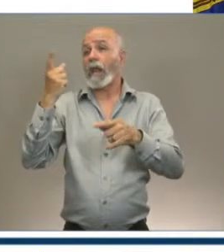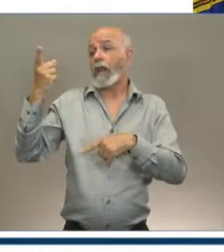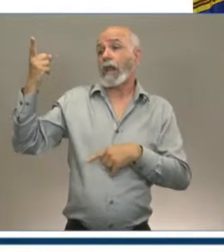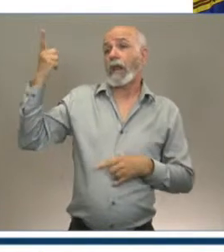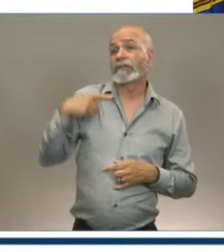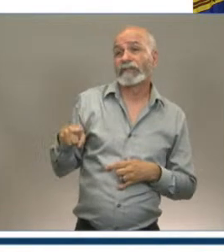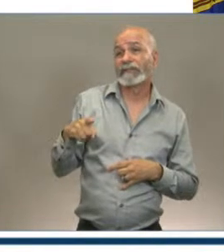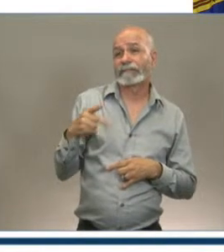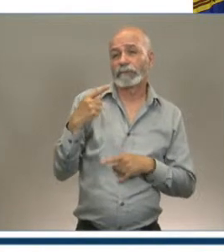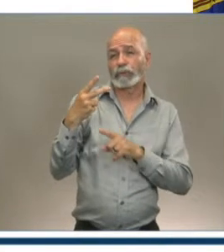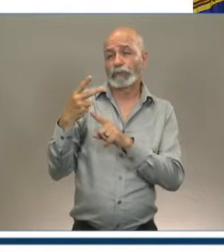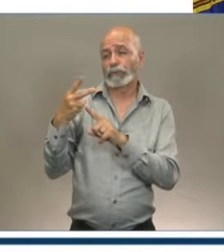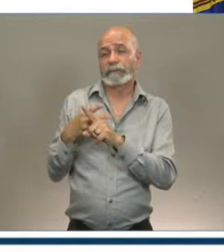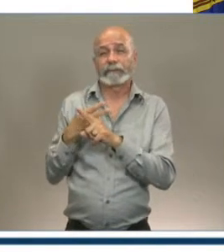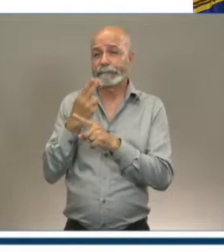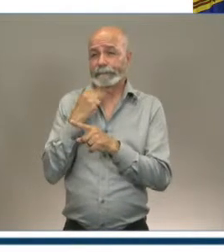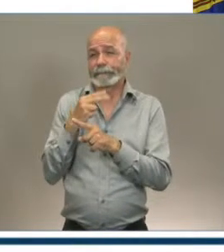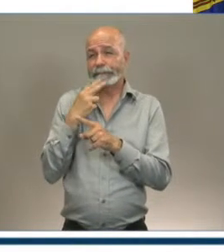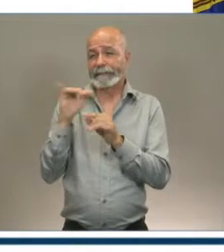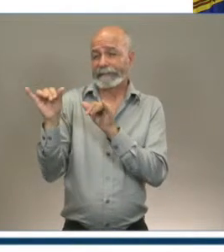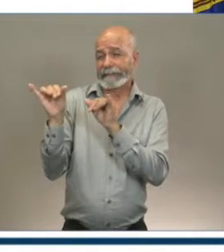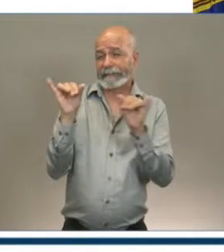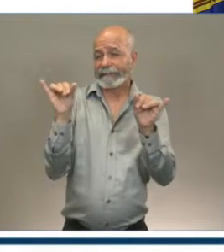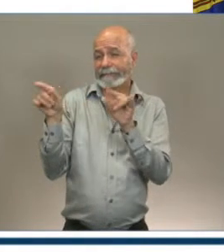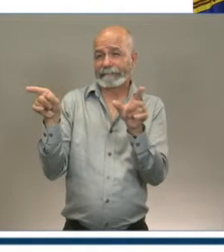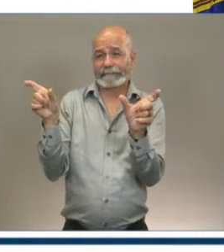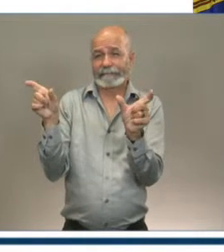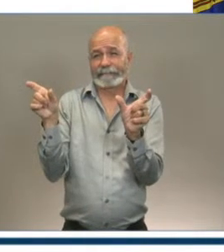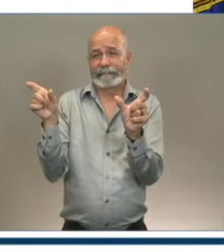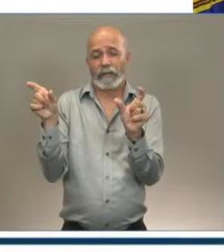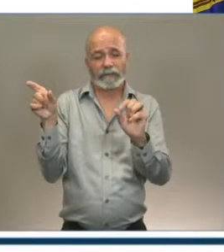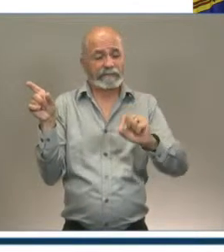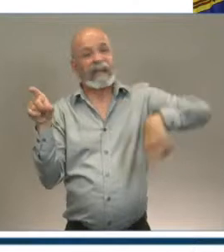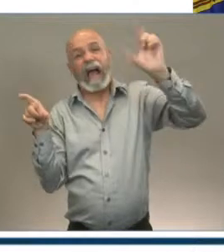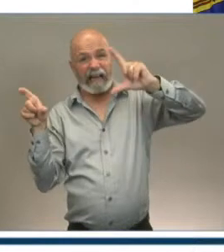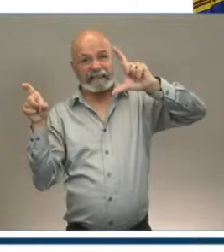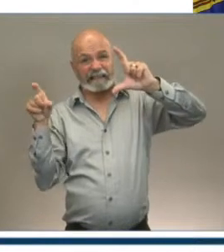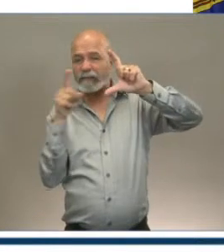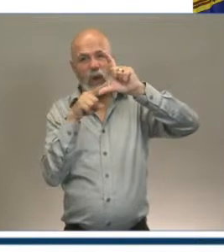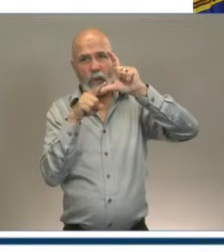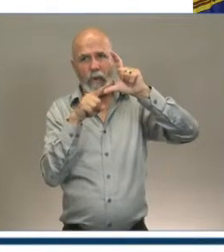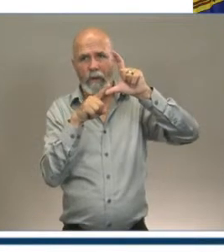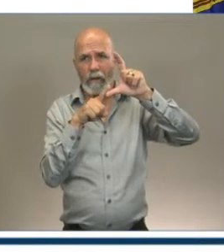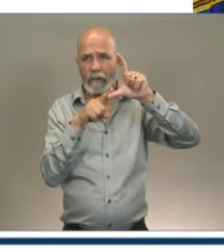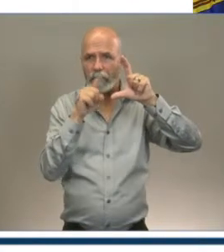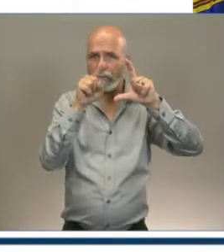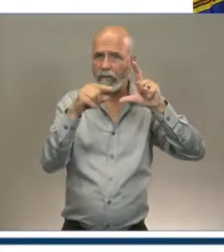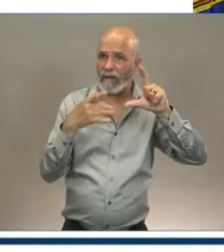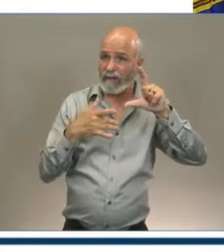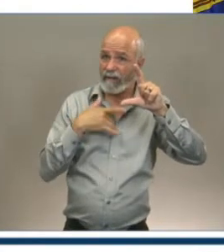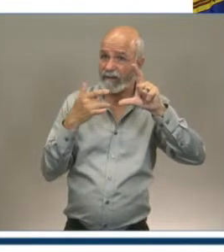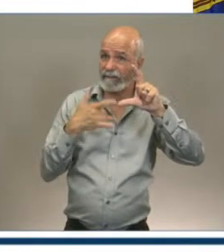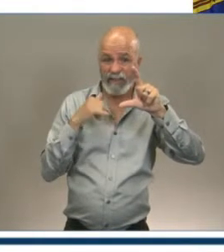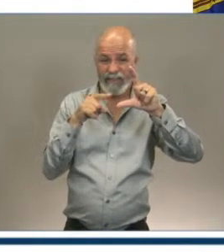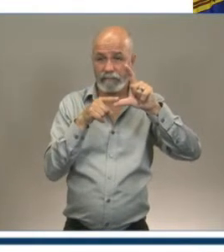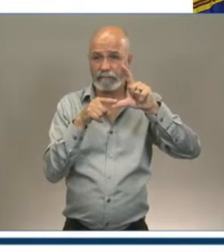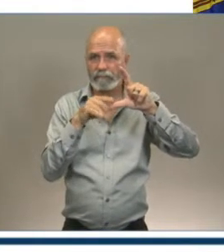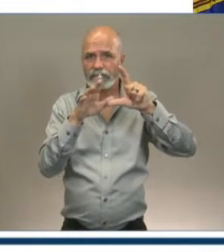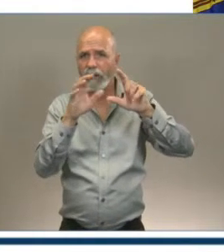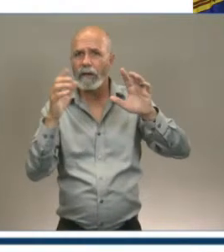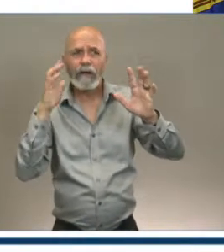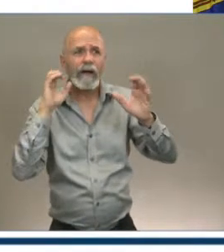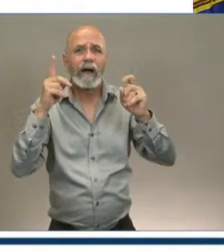What messaging of hope that things will be okay can you give to those who are struggling with the